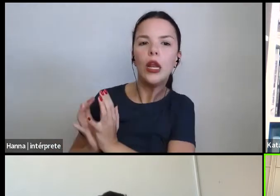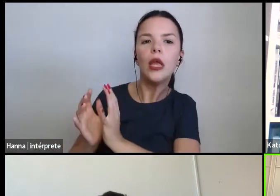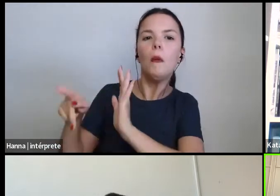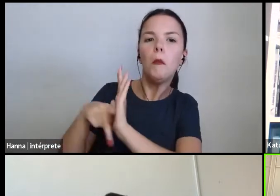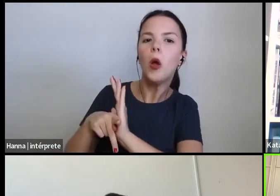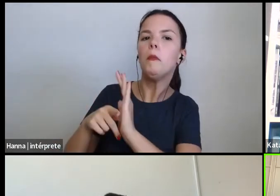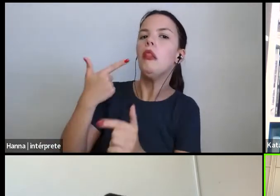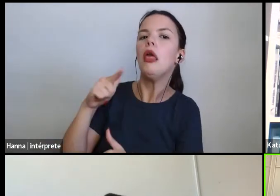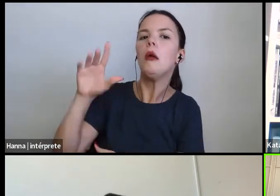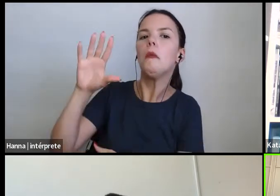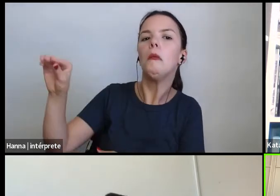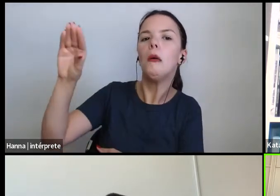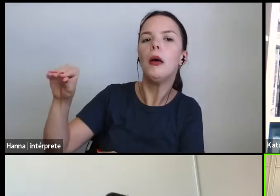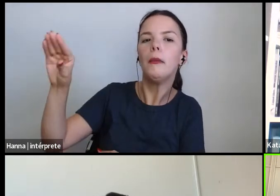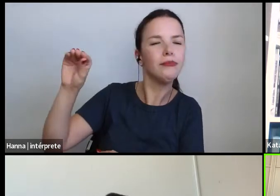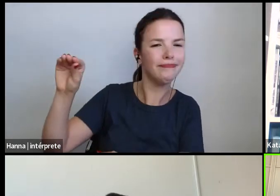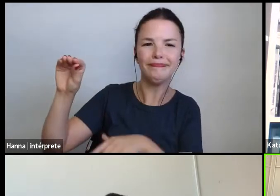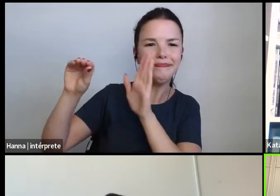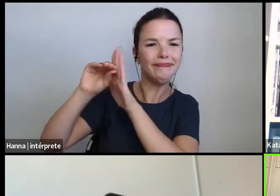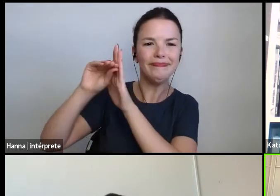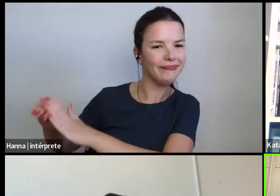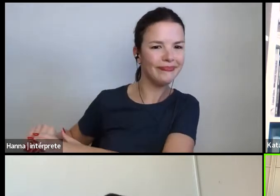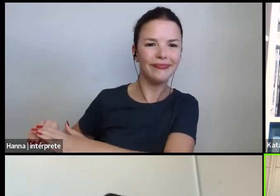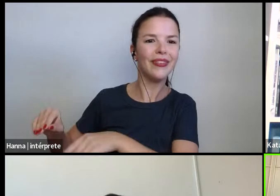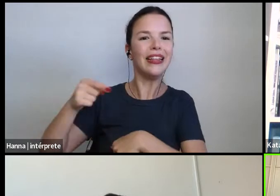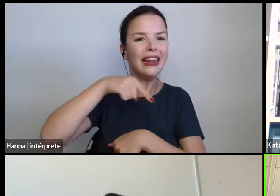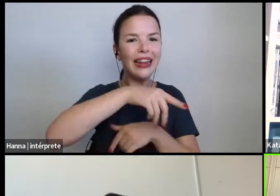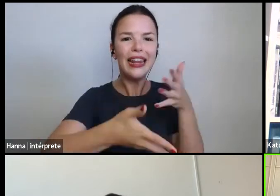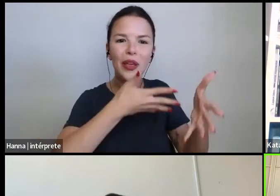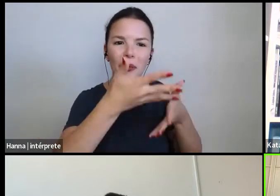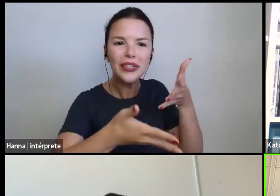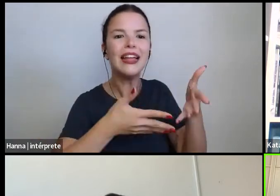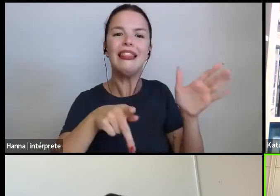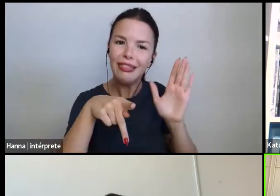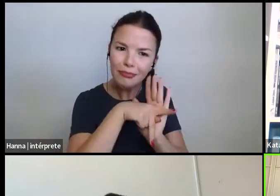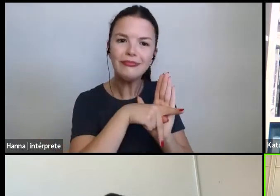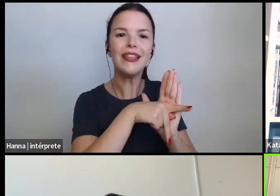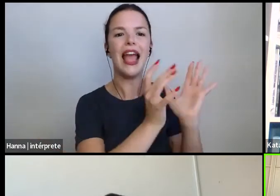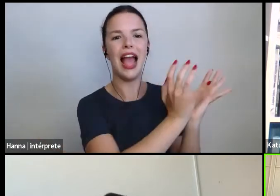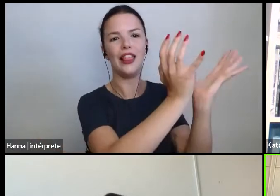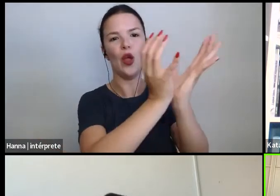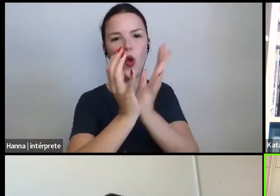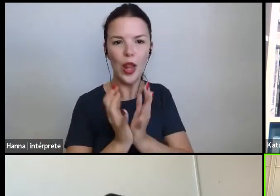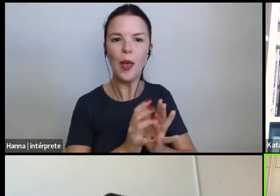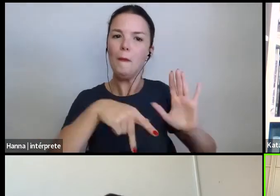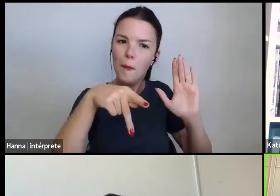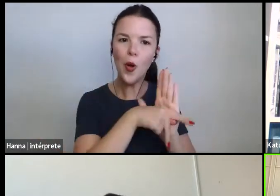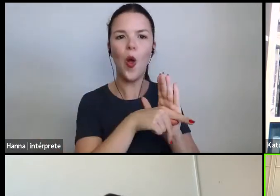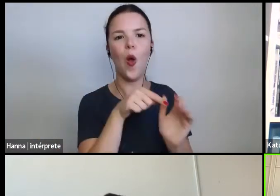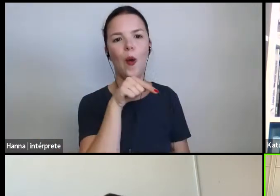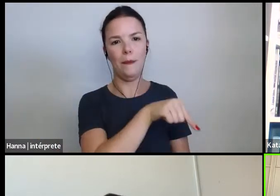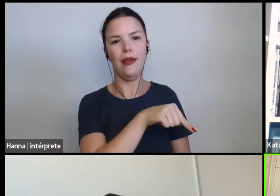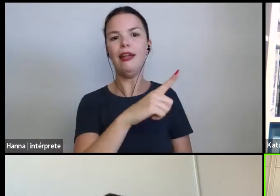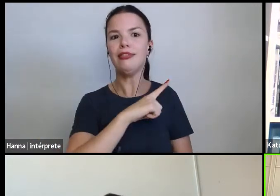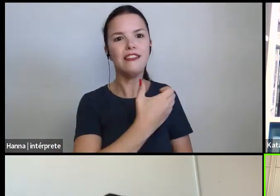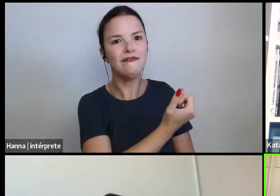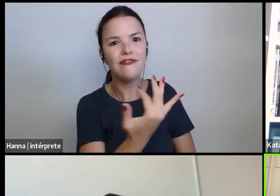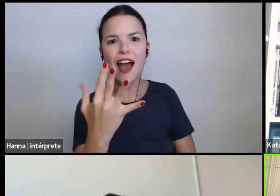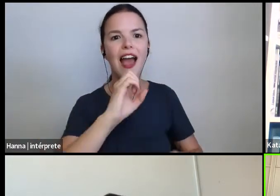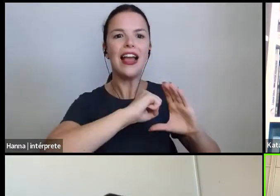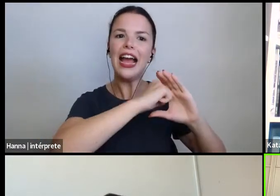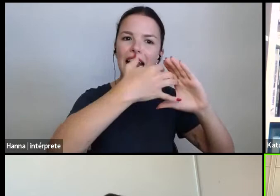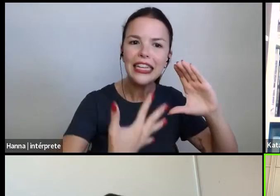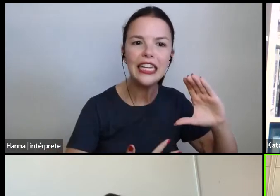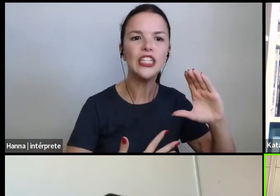when we deal with sign languages. I think they have many things,